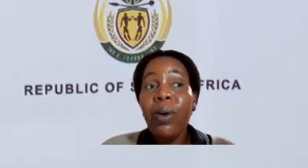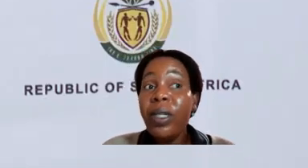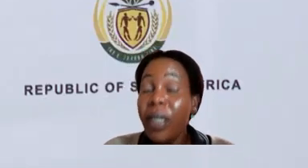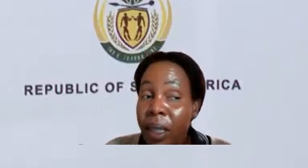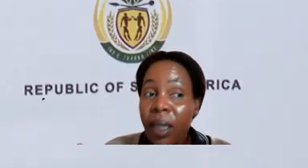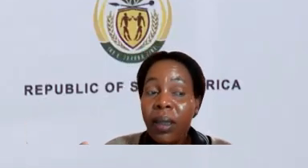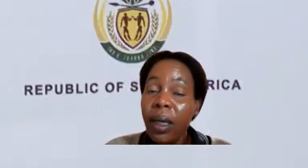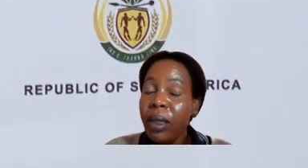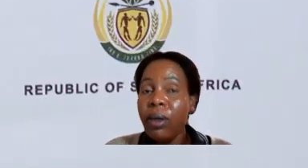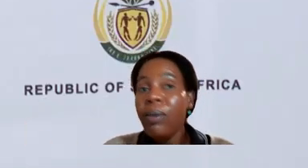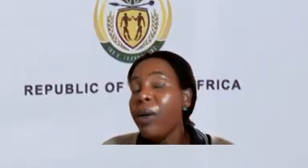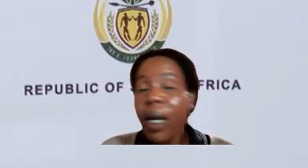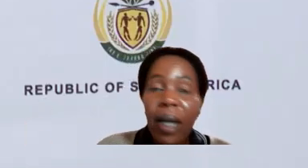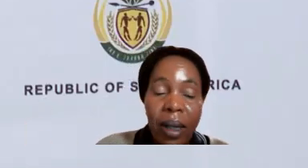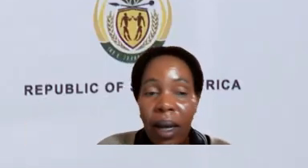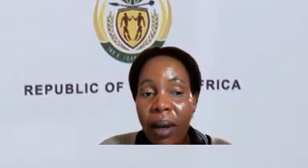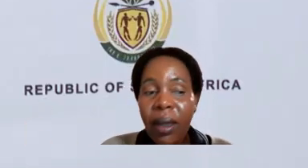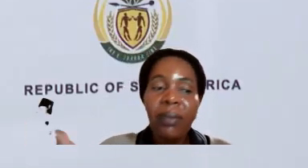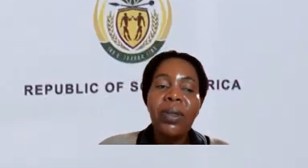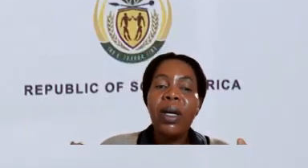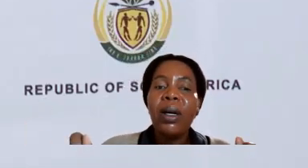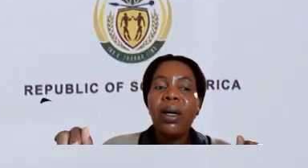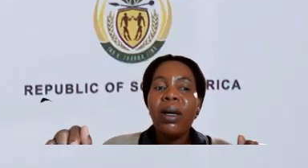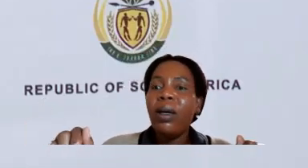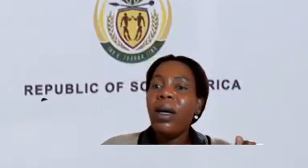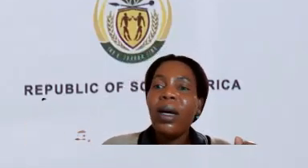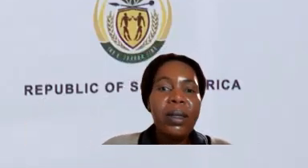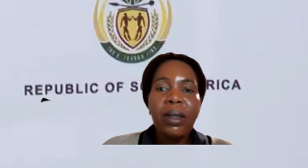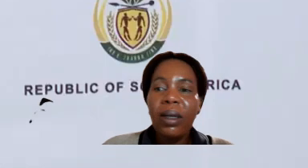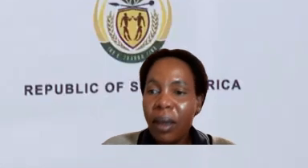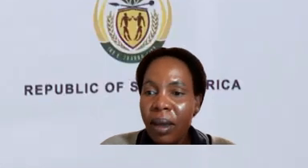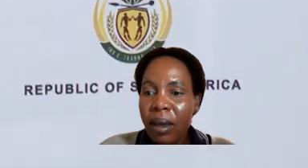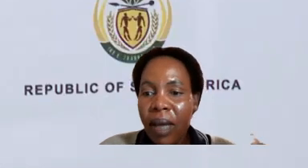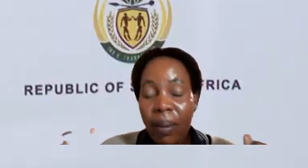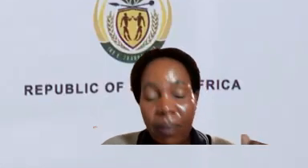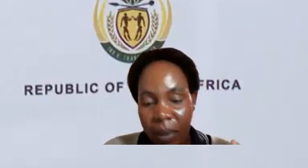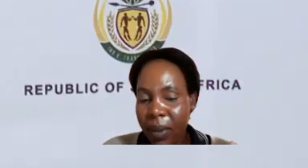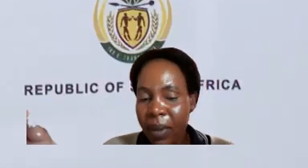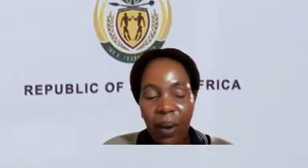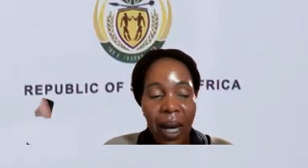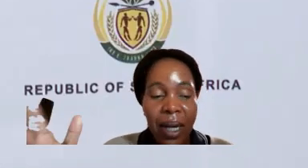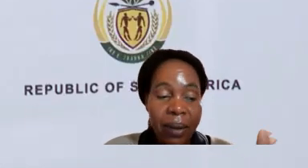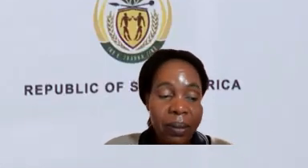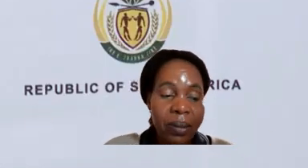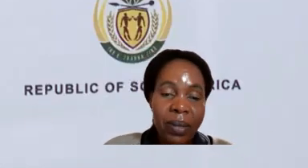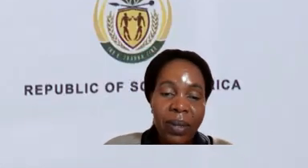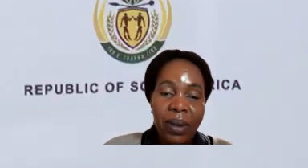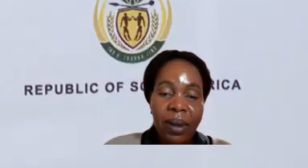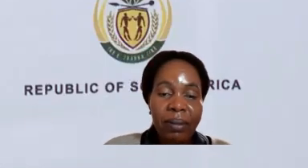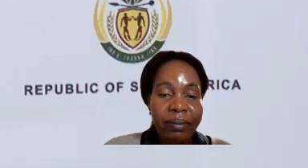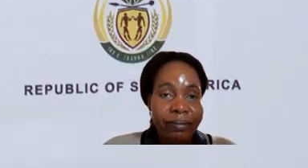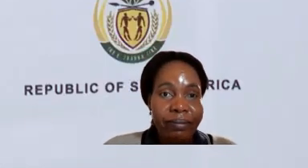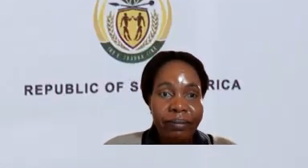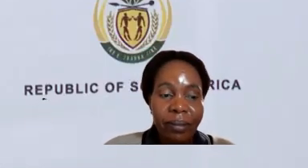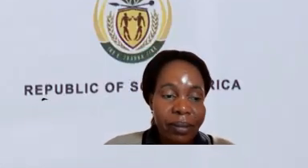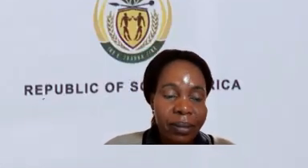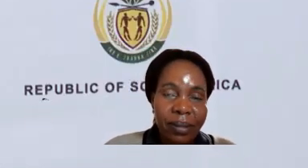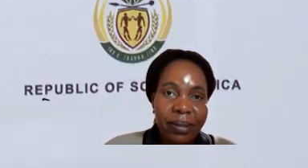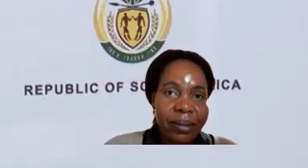if your citizen thinks it's human rights, yada yada, and yeah, go under.